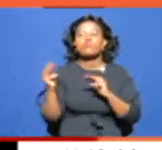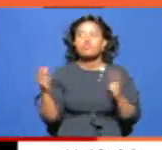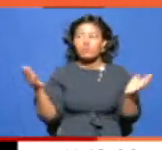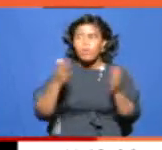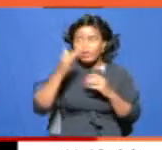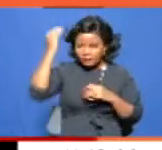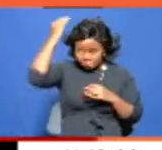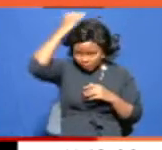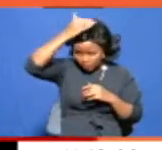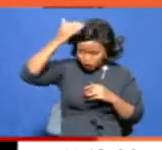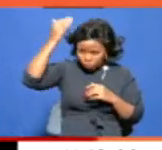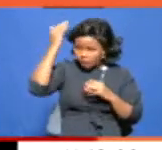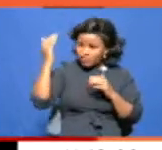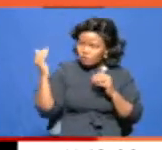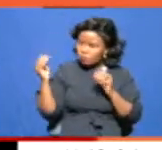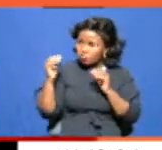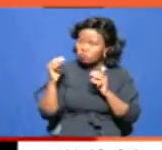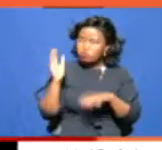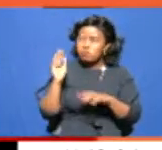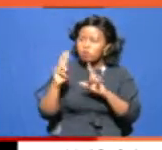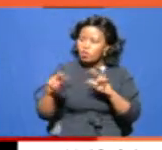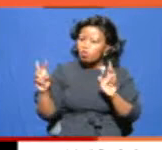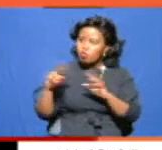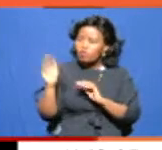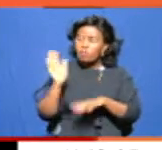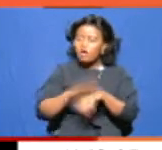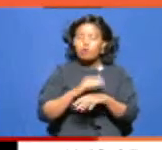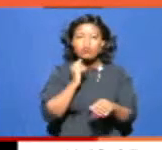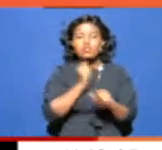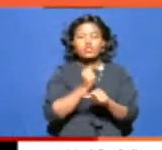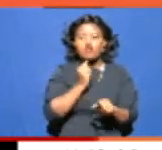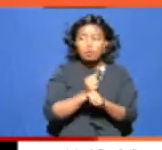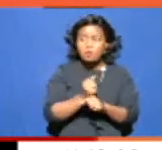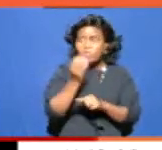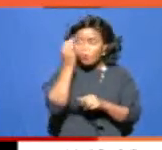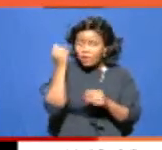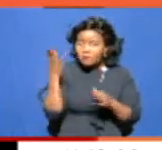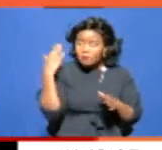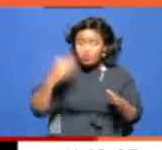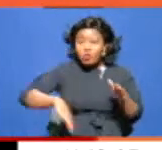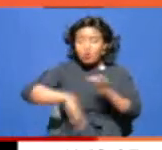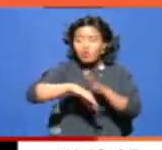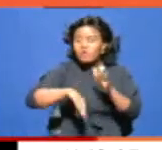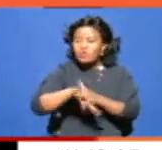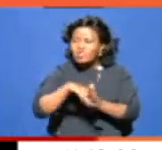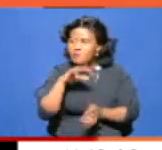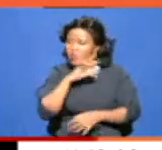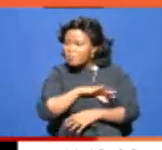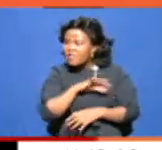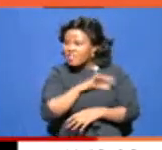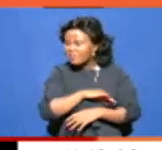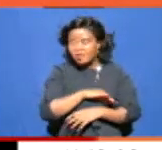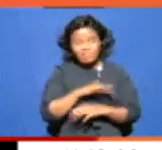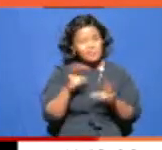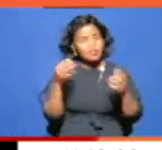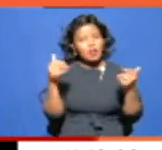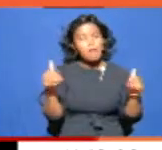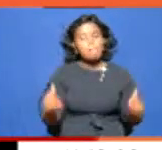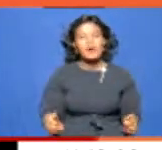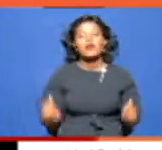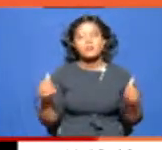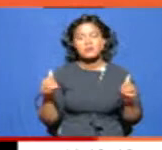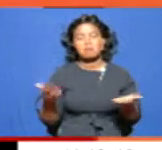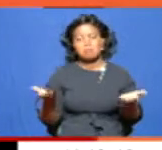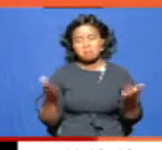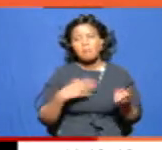proper job, because basically at that time football was not paying. Football doesn't still pay until now. So my family, I